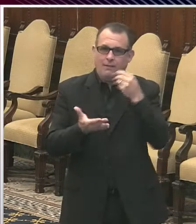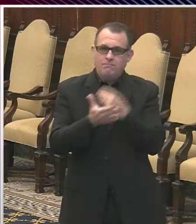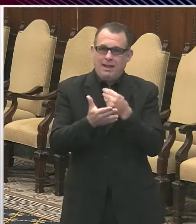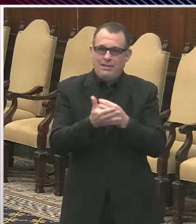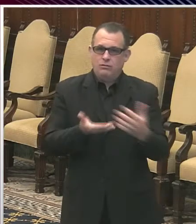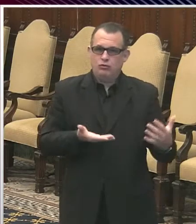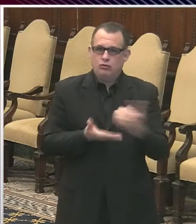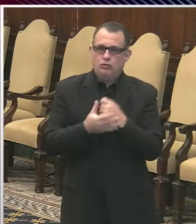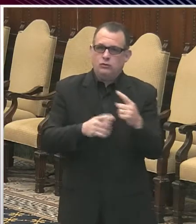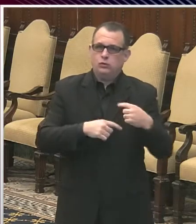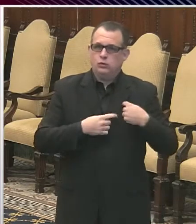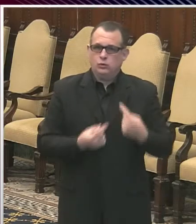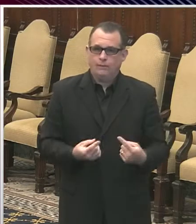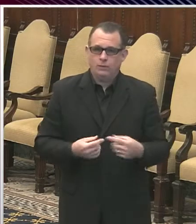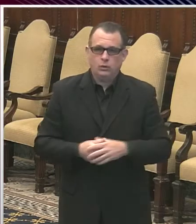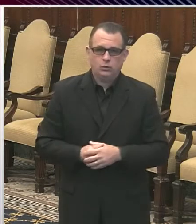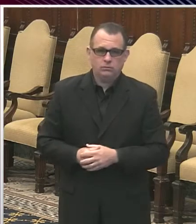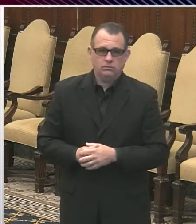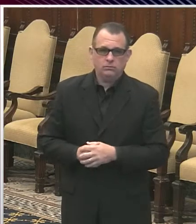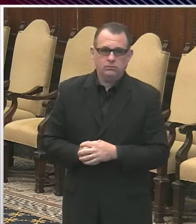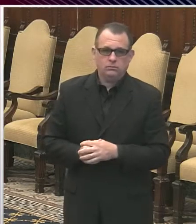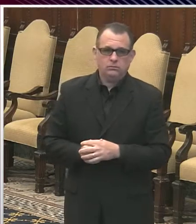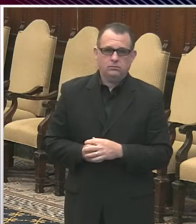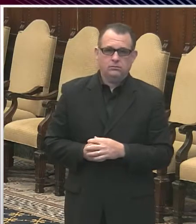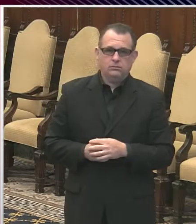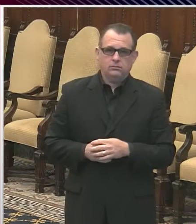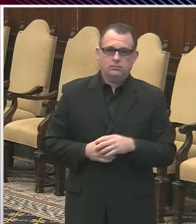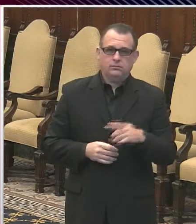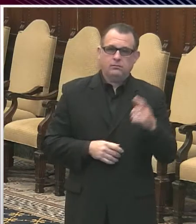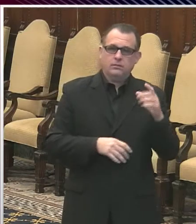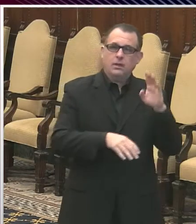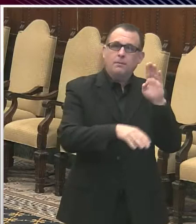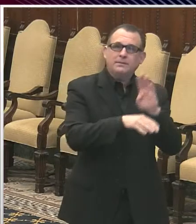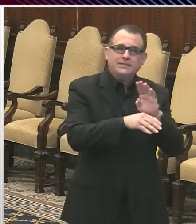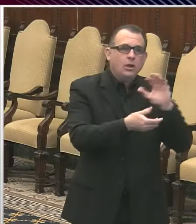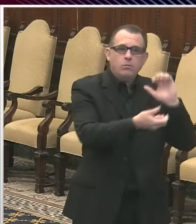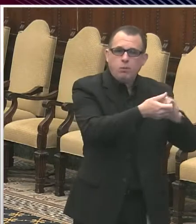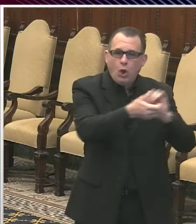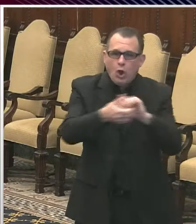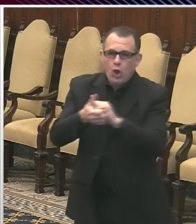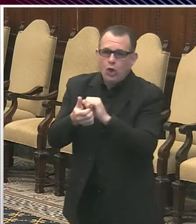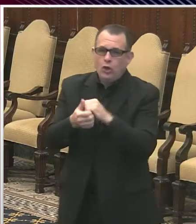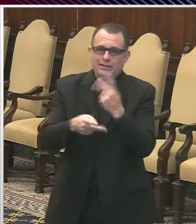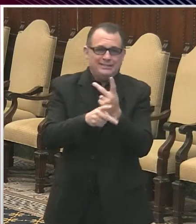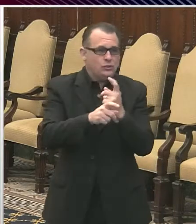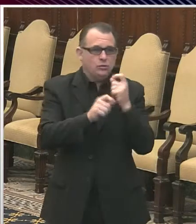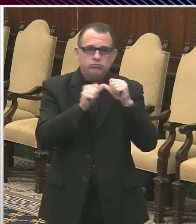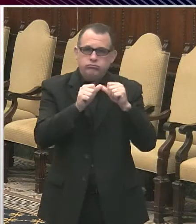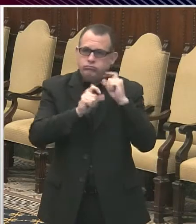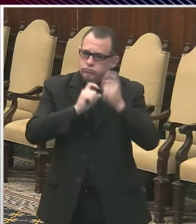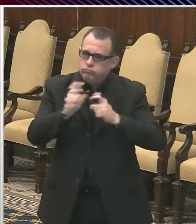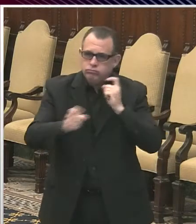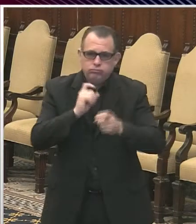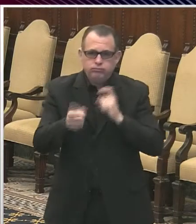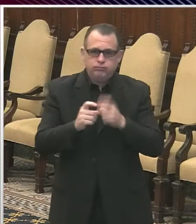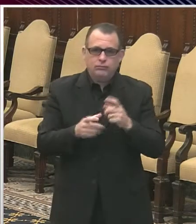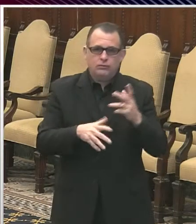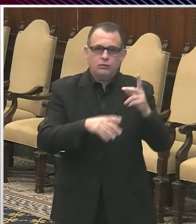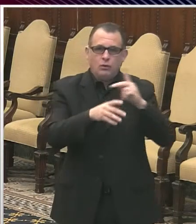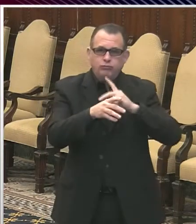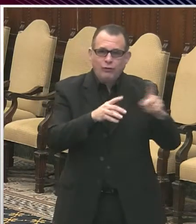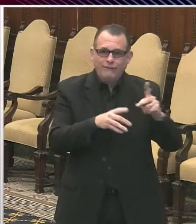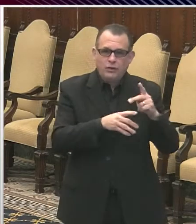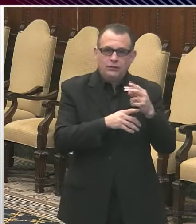event. Our corporate neighbors continue to show generosity during these difficult times. The professional hygiene brand Torque